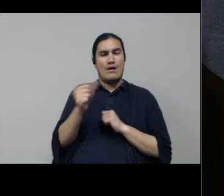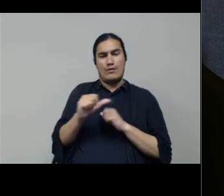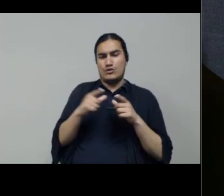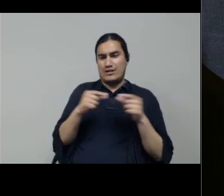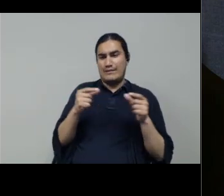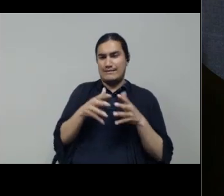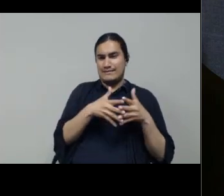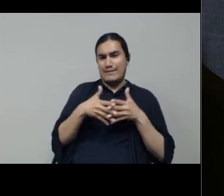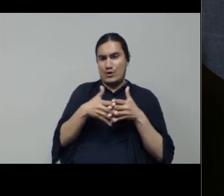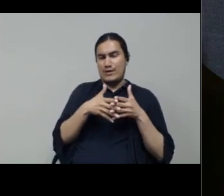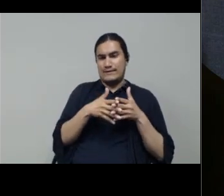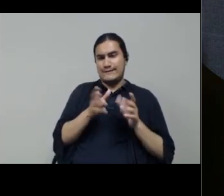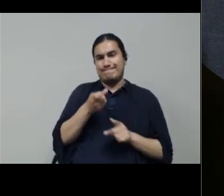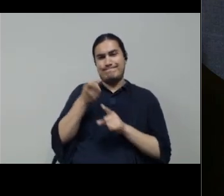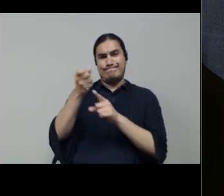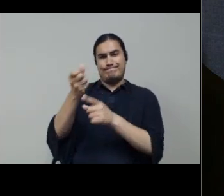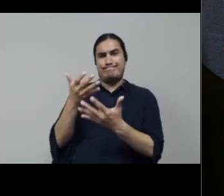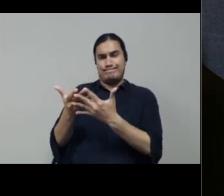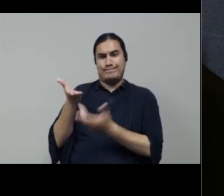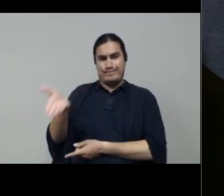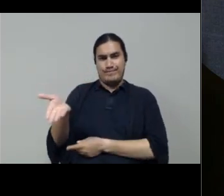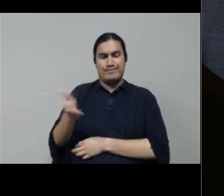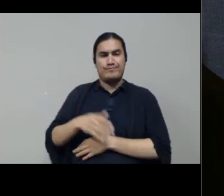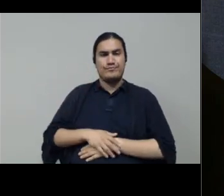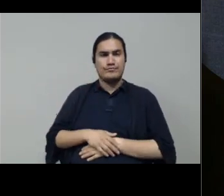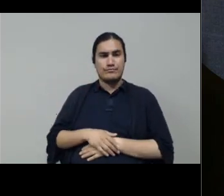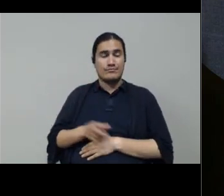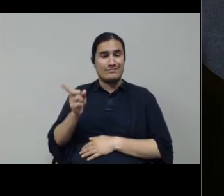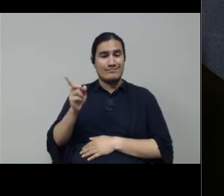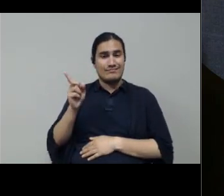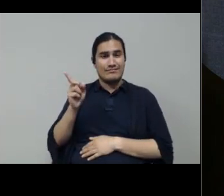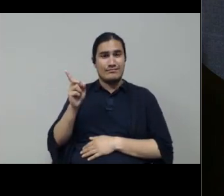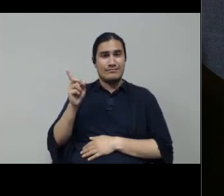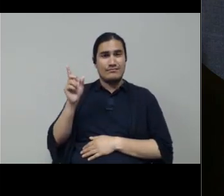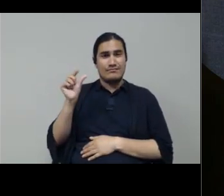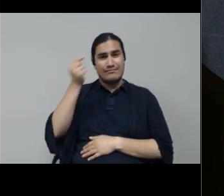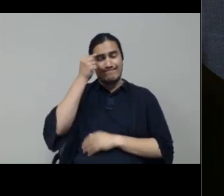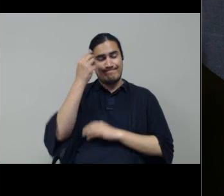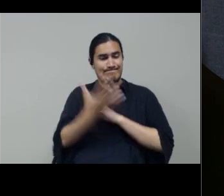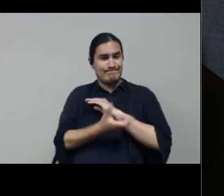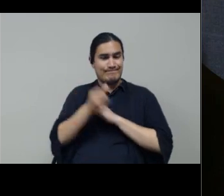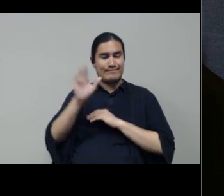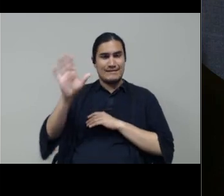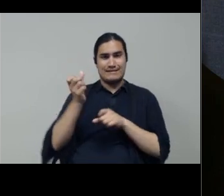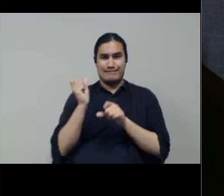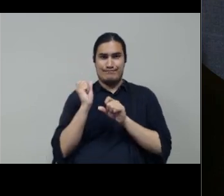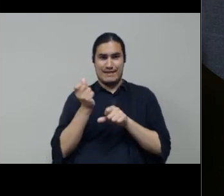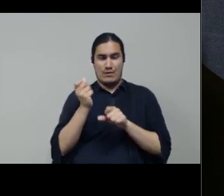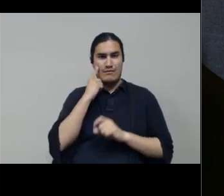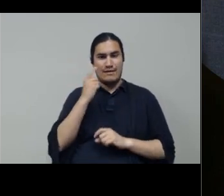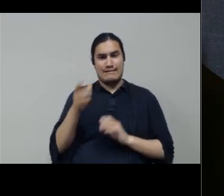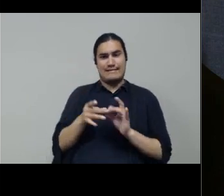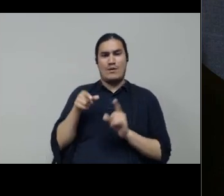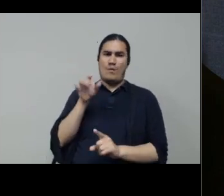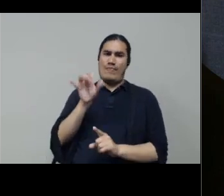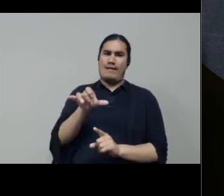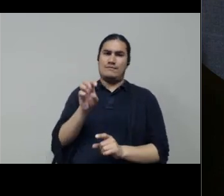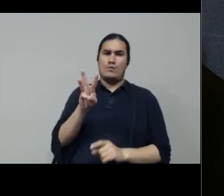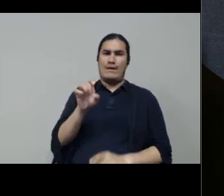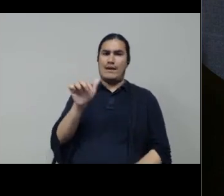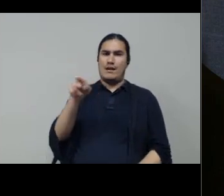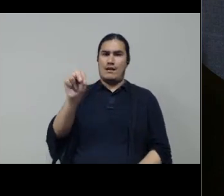Americans. They took away his baseball bat because they said it was a weapon.